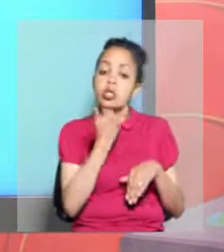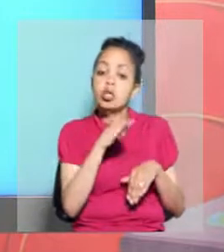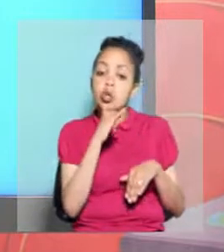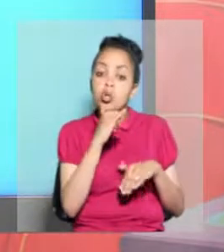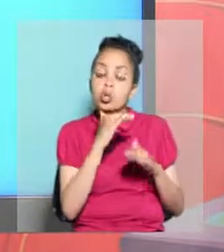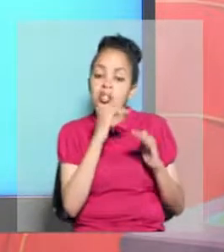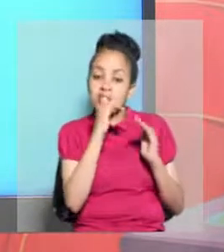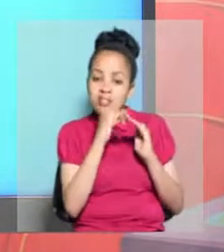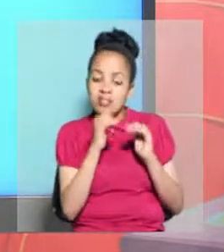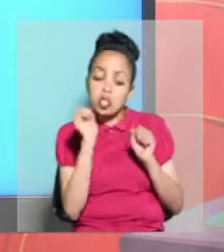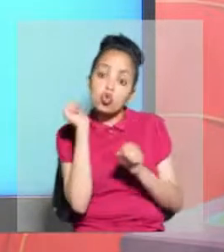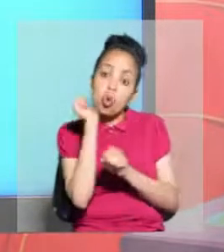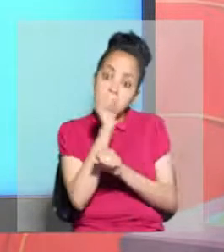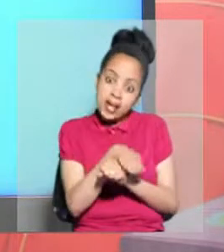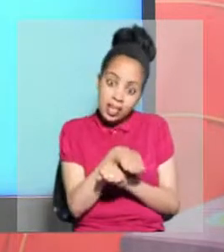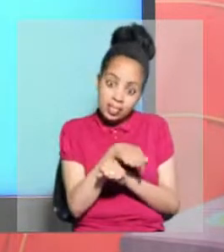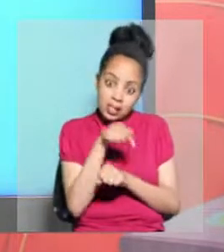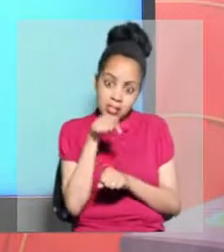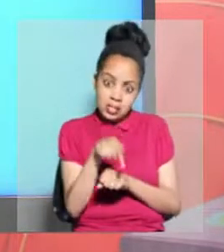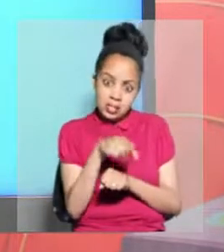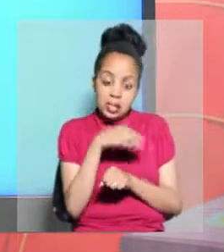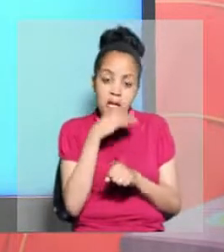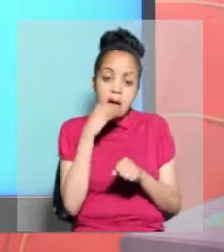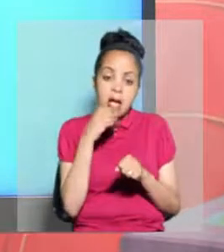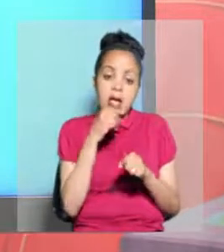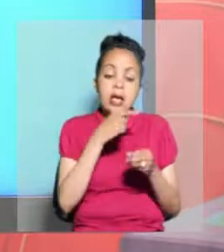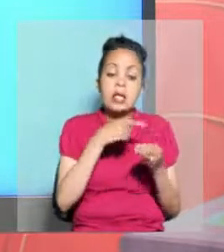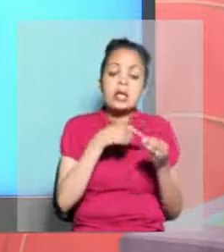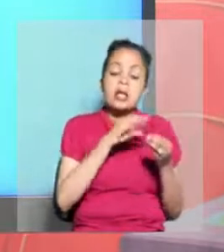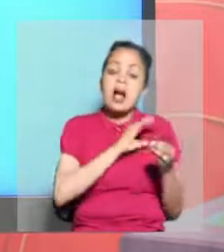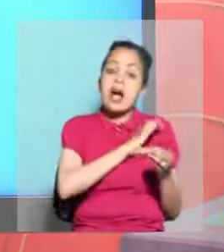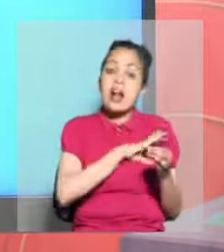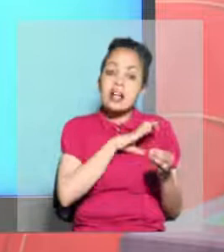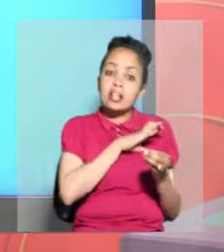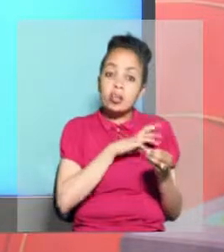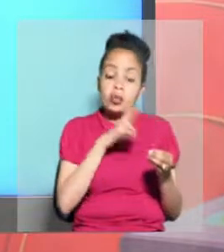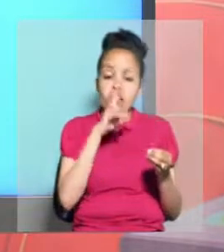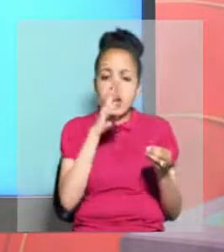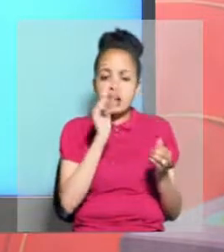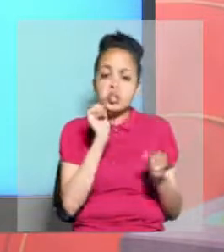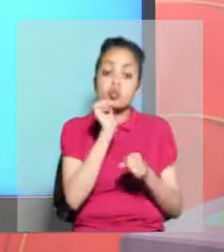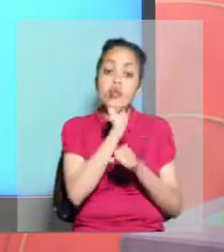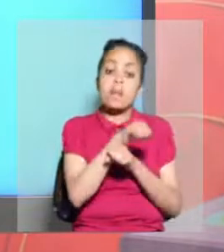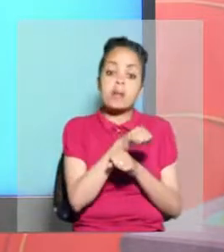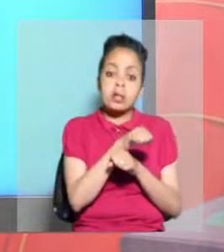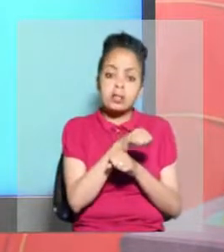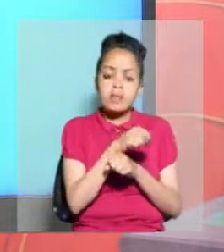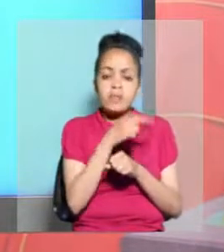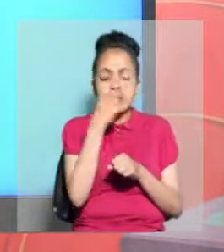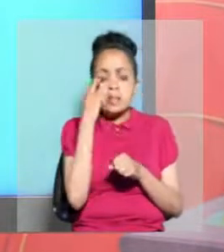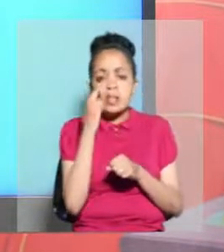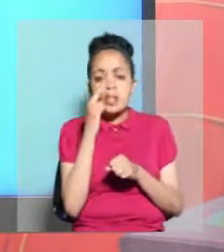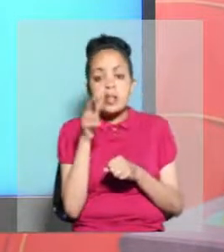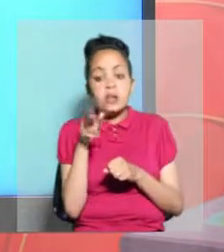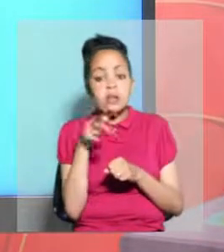become dominant this one. And again, the character of round here become dominant here again. The one, if R capital come found here,